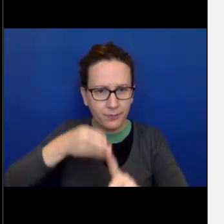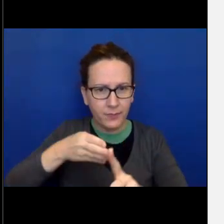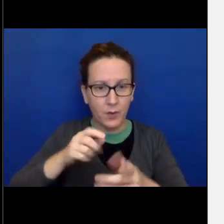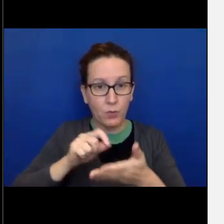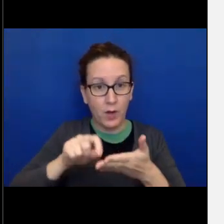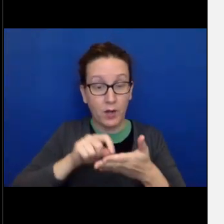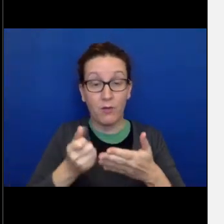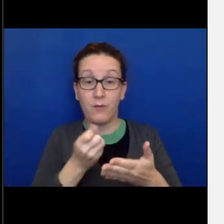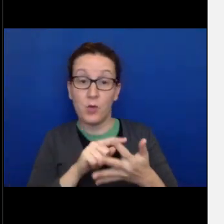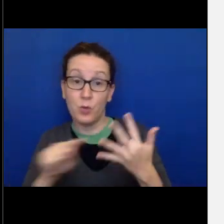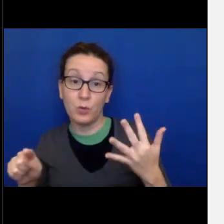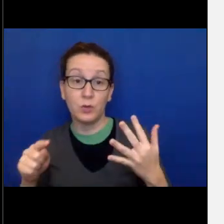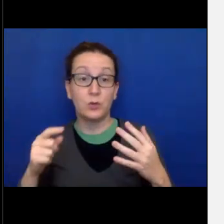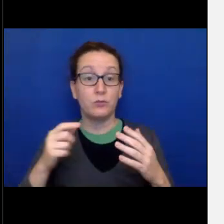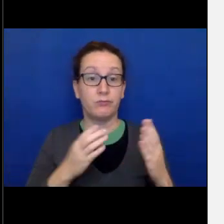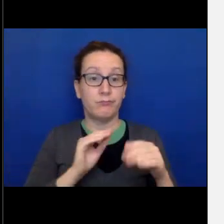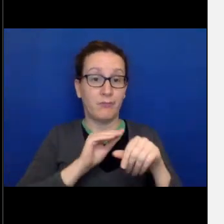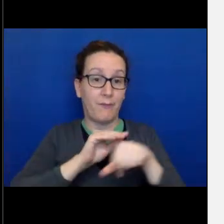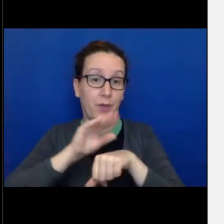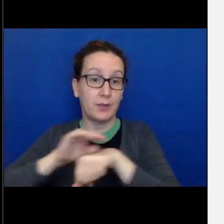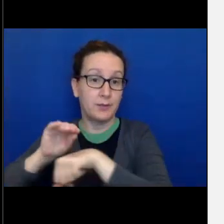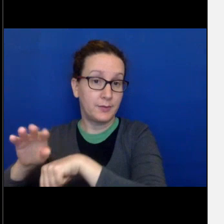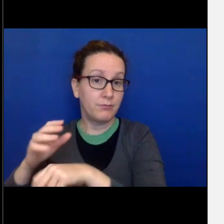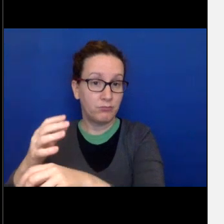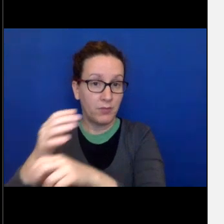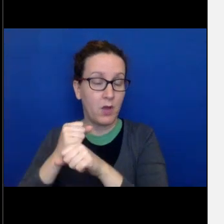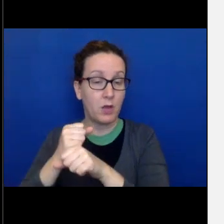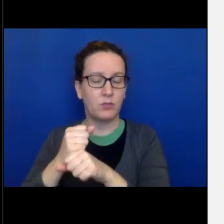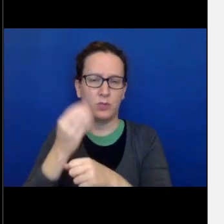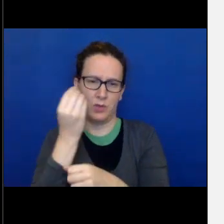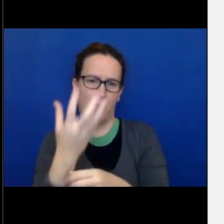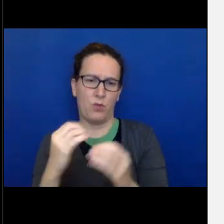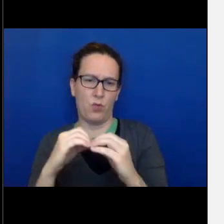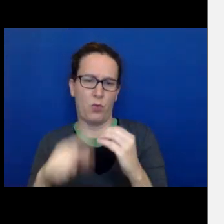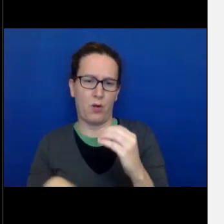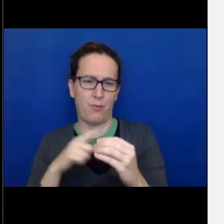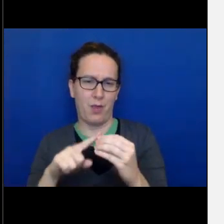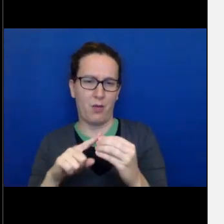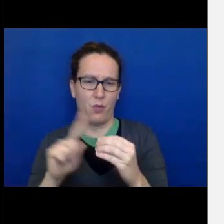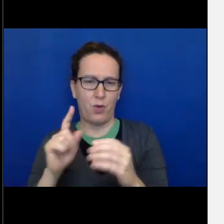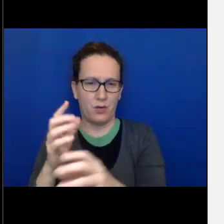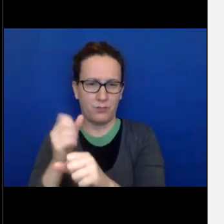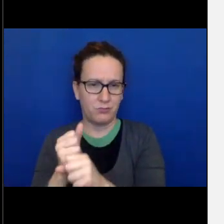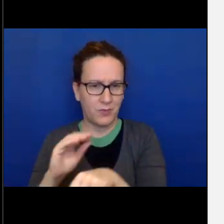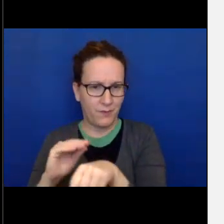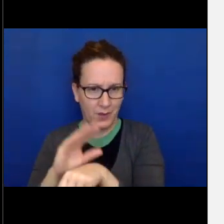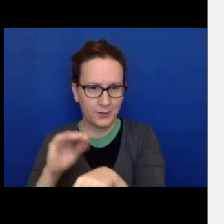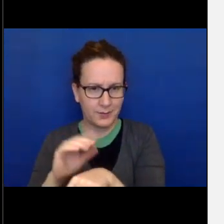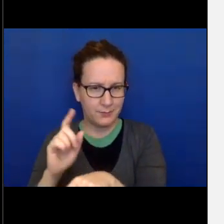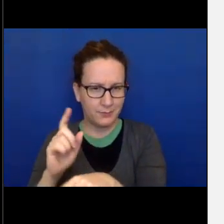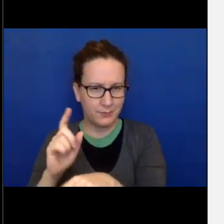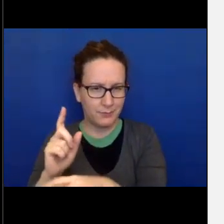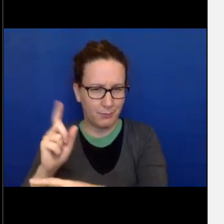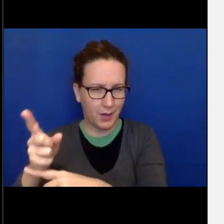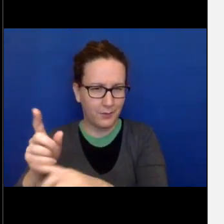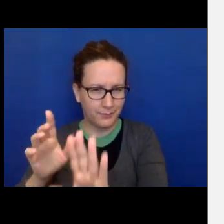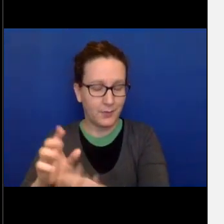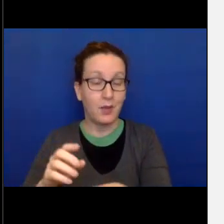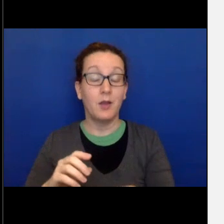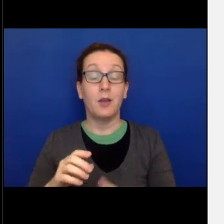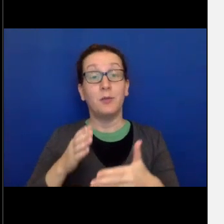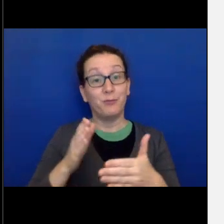different pieces of advice that I've gotten. I'll tell you a little bit more about where I've gotten it from in a second, but I want to share this with you because I